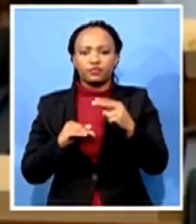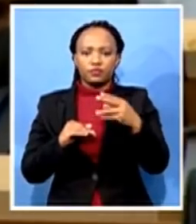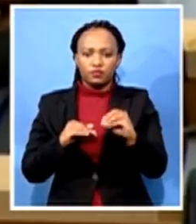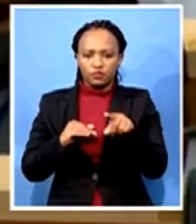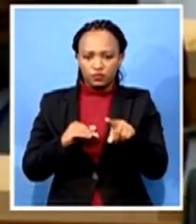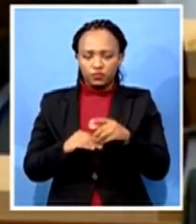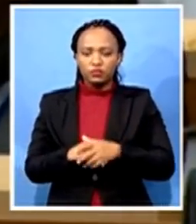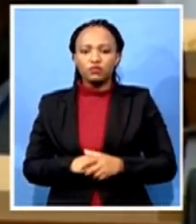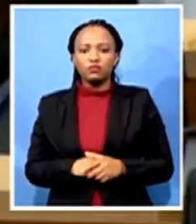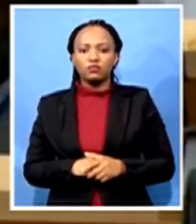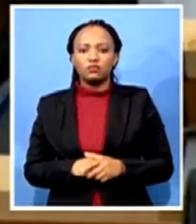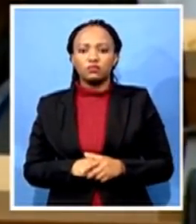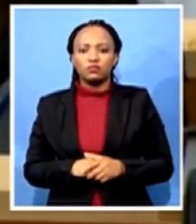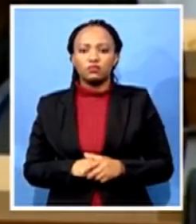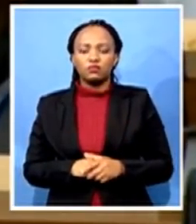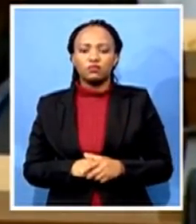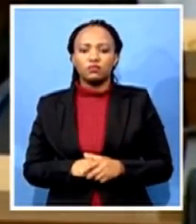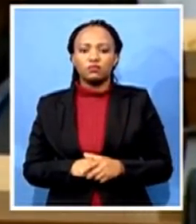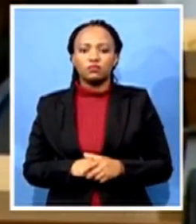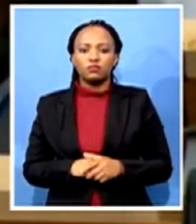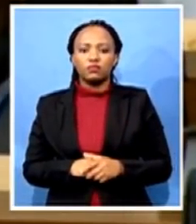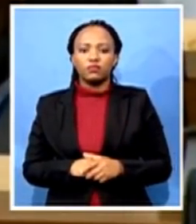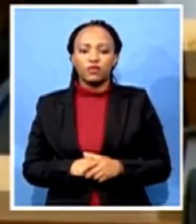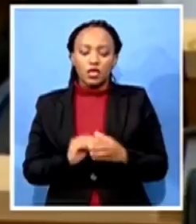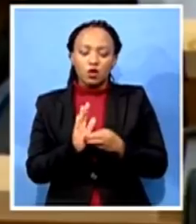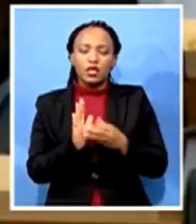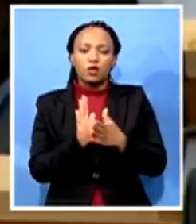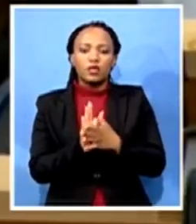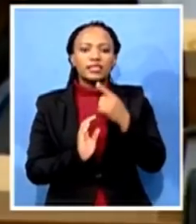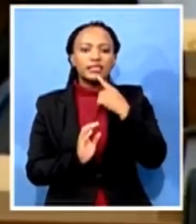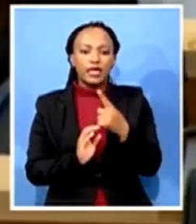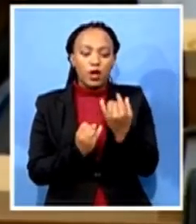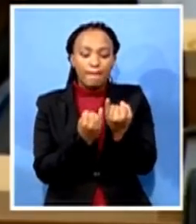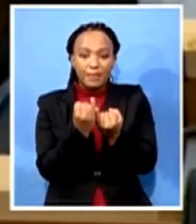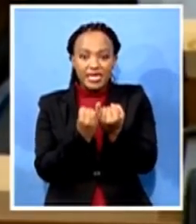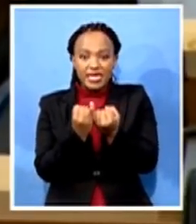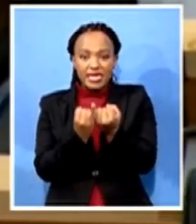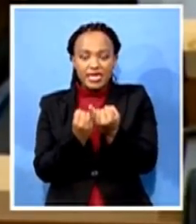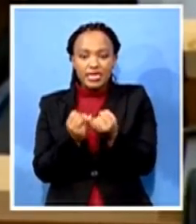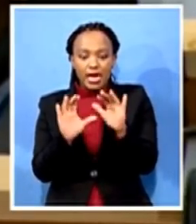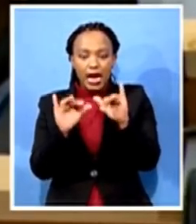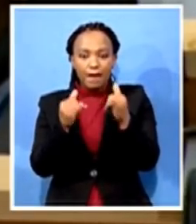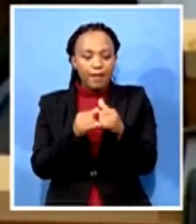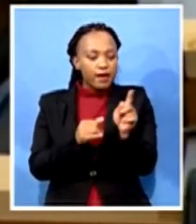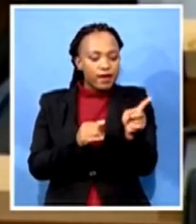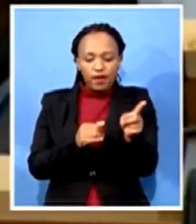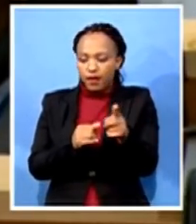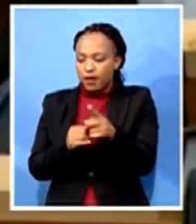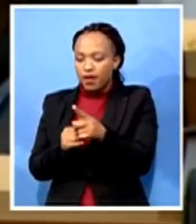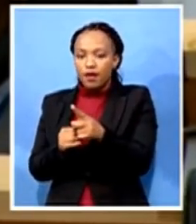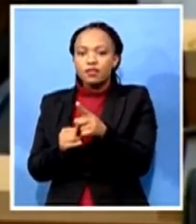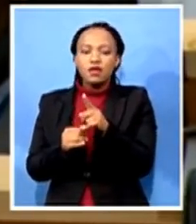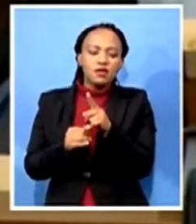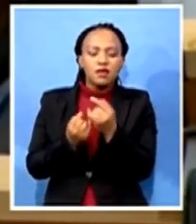That the Bid Adjudication Committee considered the bids, and the